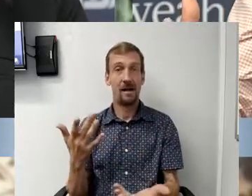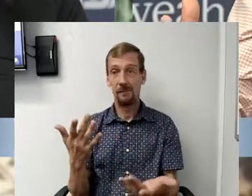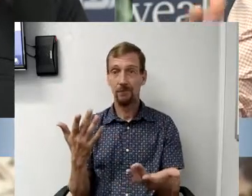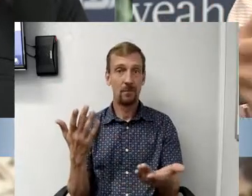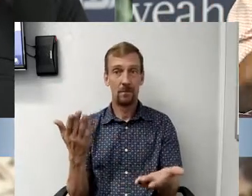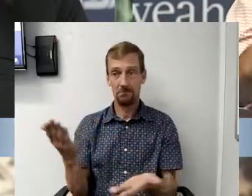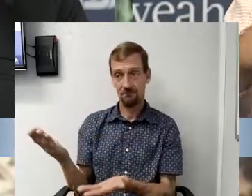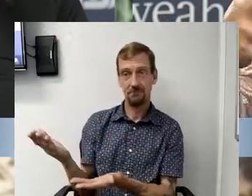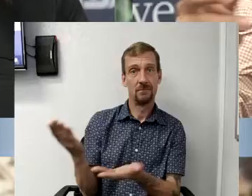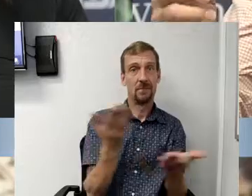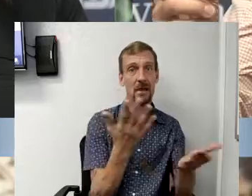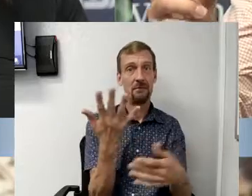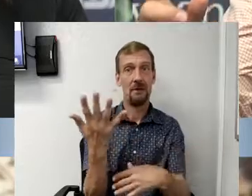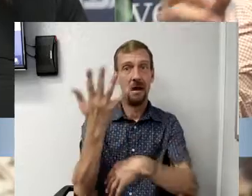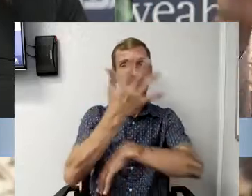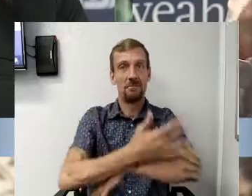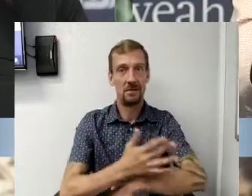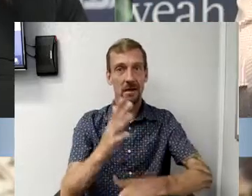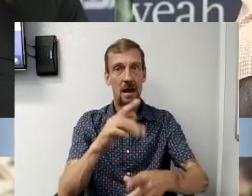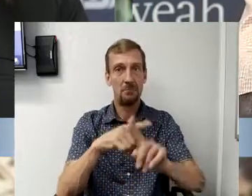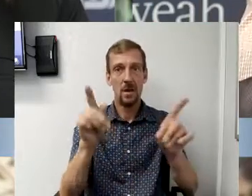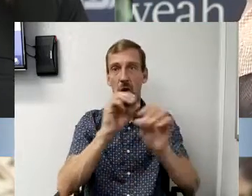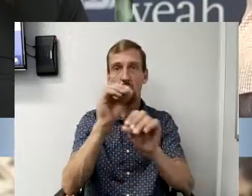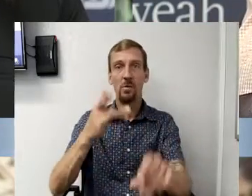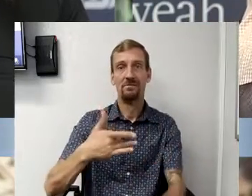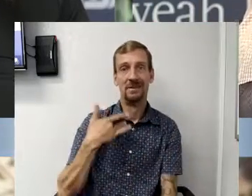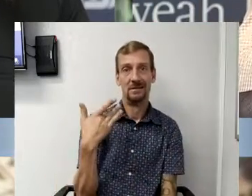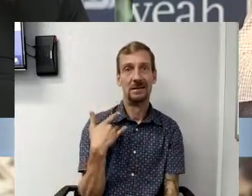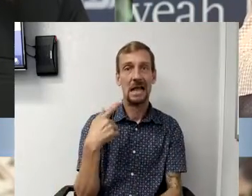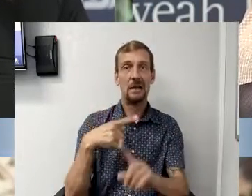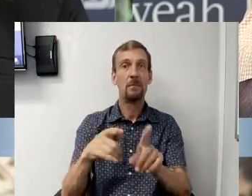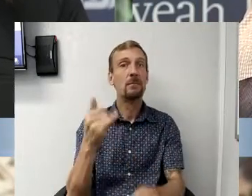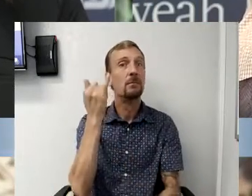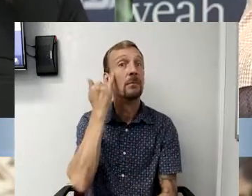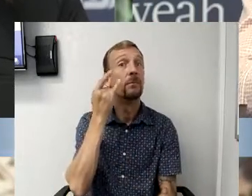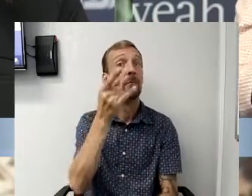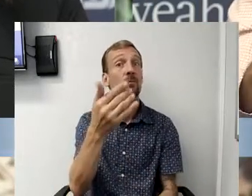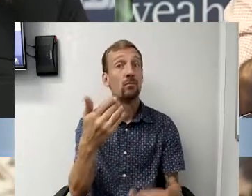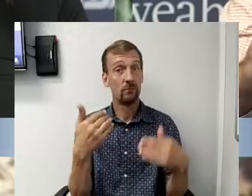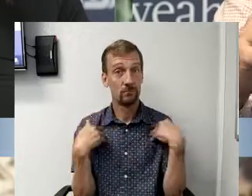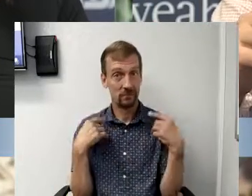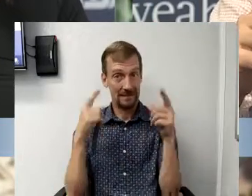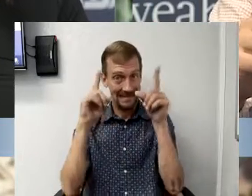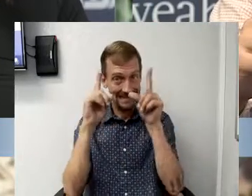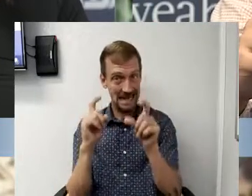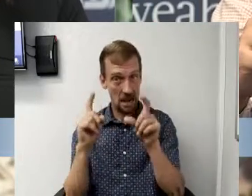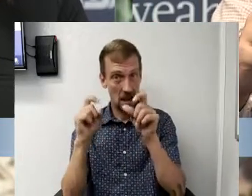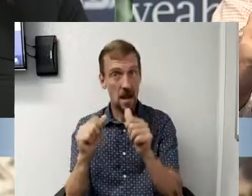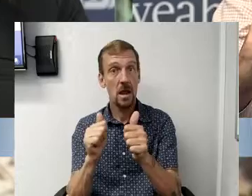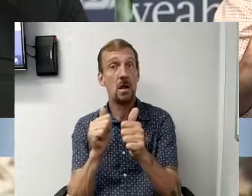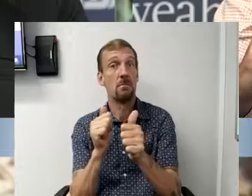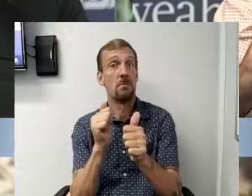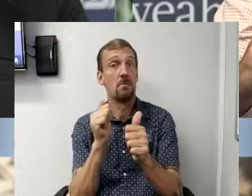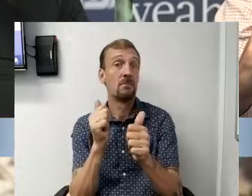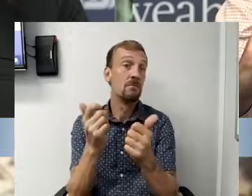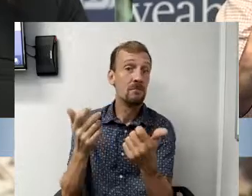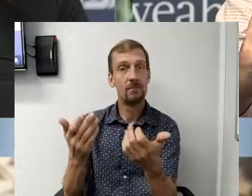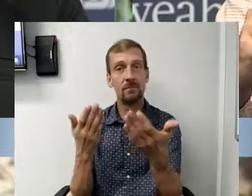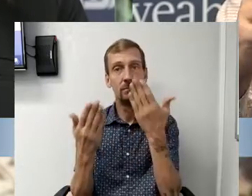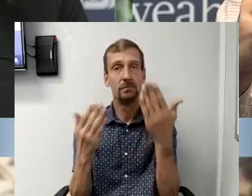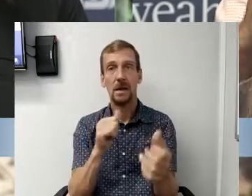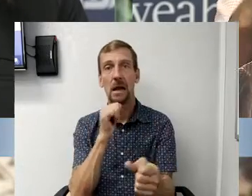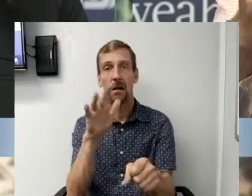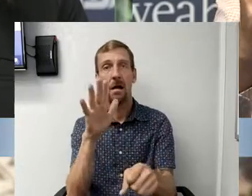days on average. And so if you get a test to see if you have the virus prior to then, you might not have